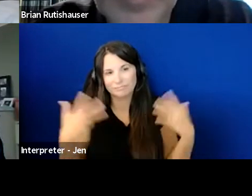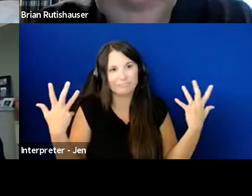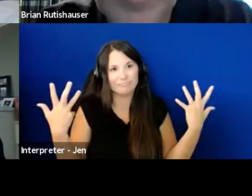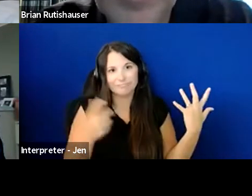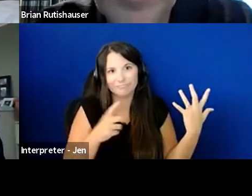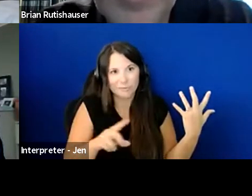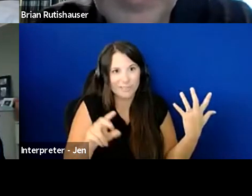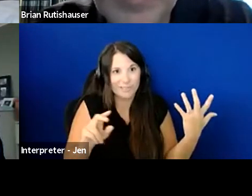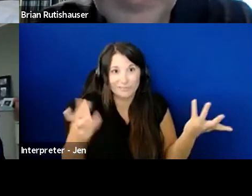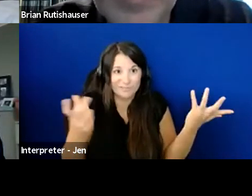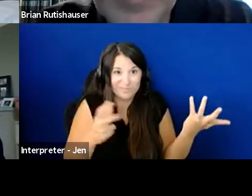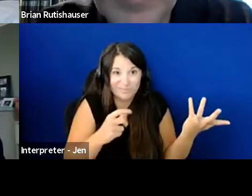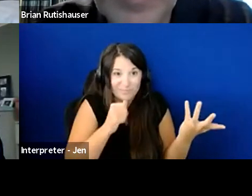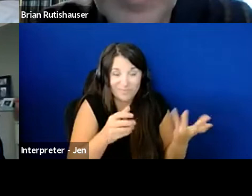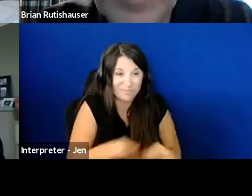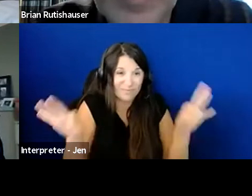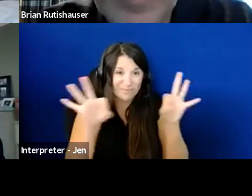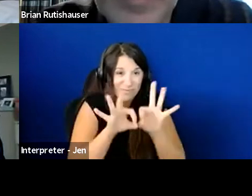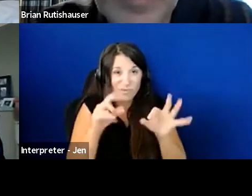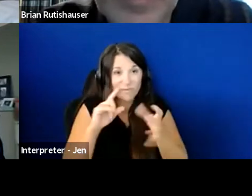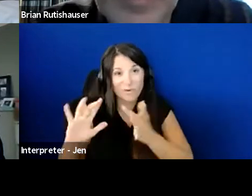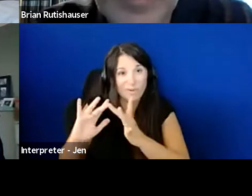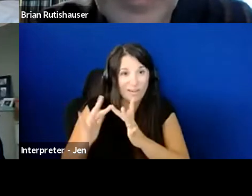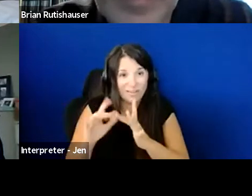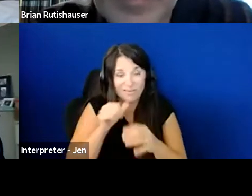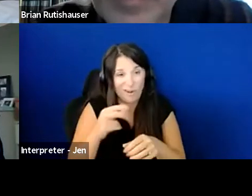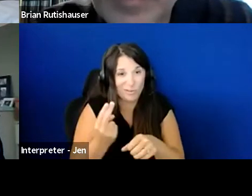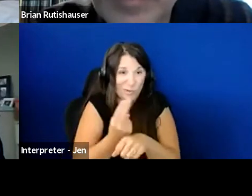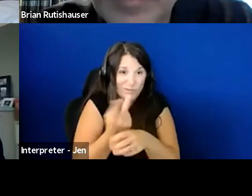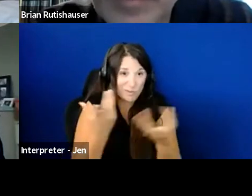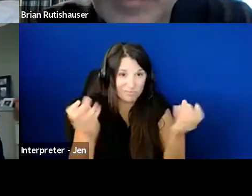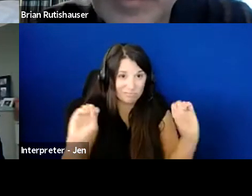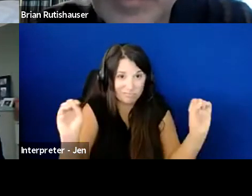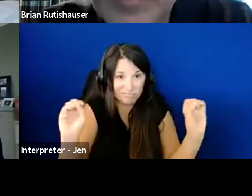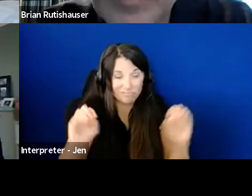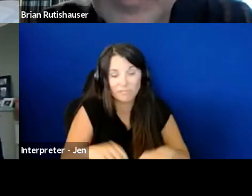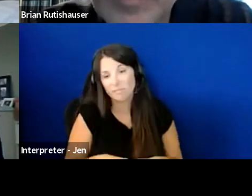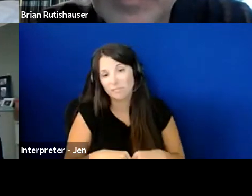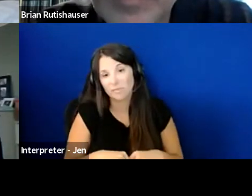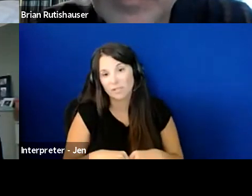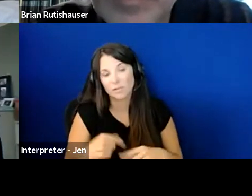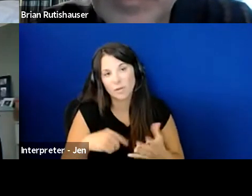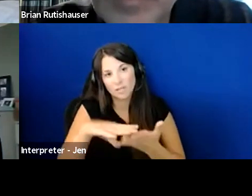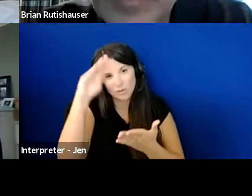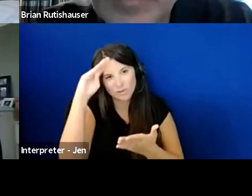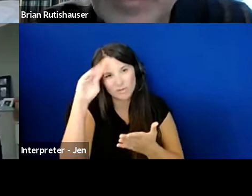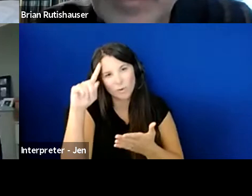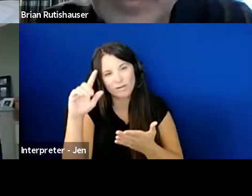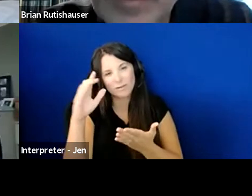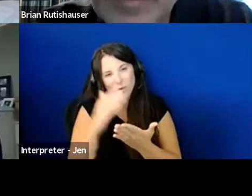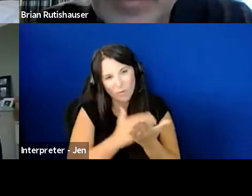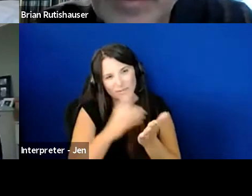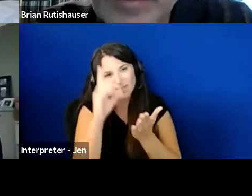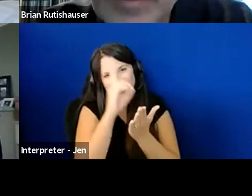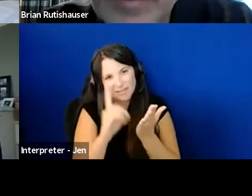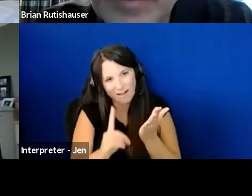obsolete in an online course. And so I learned so much about just course design, and I